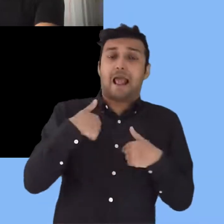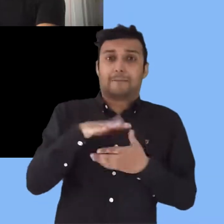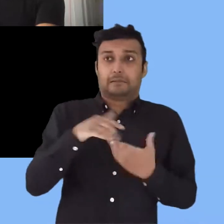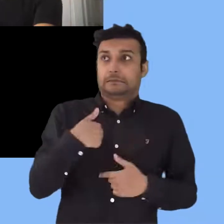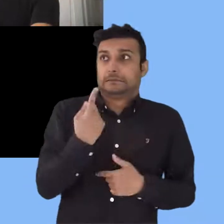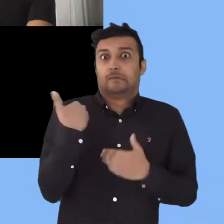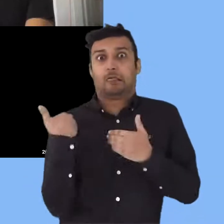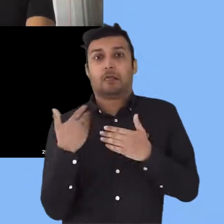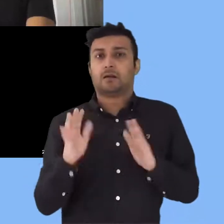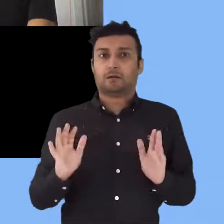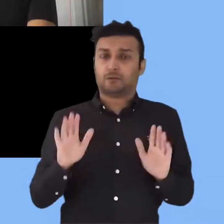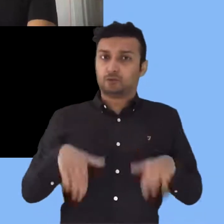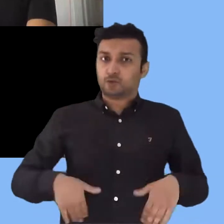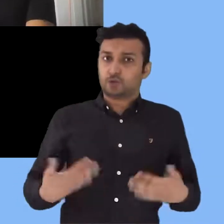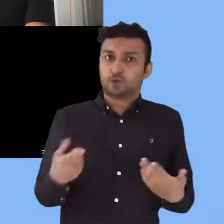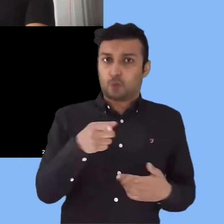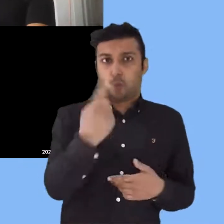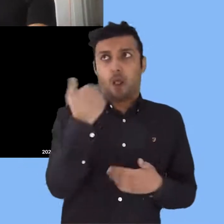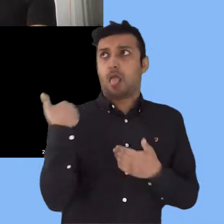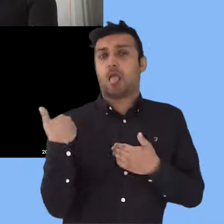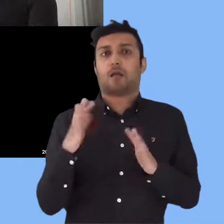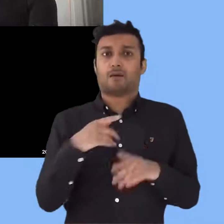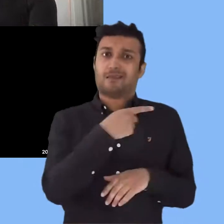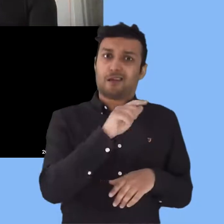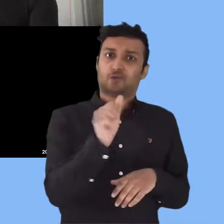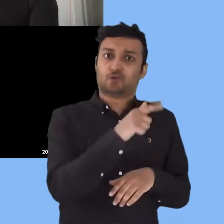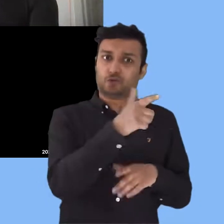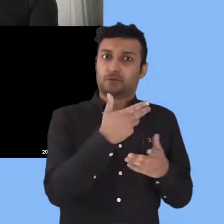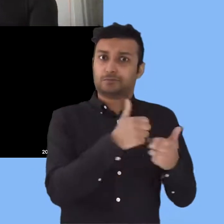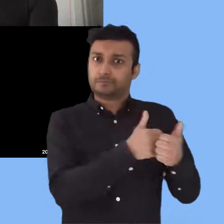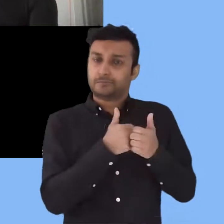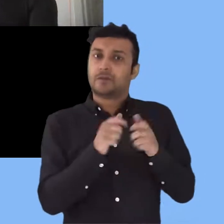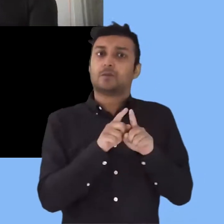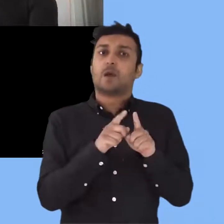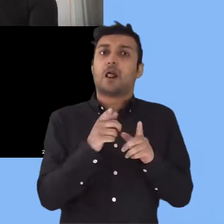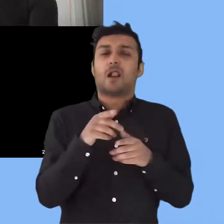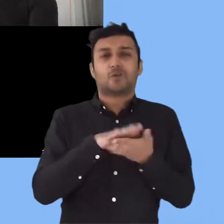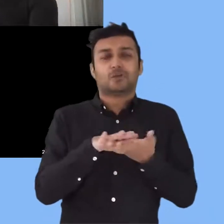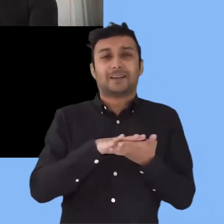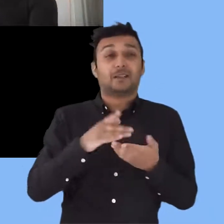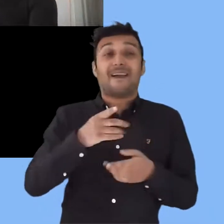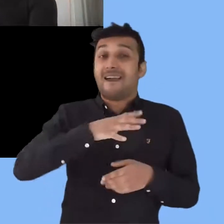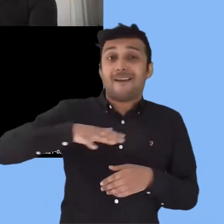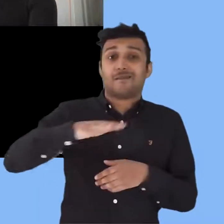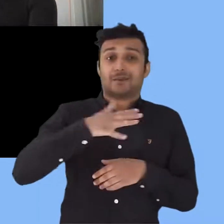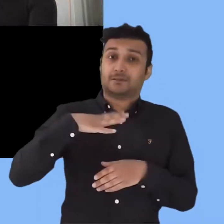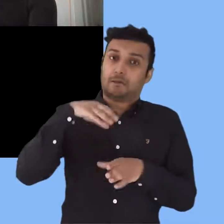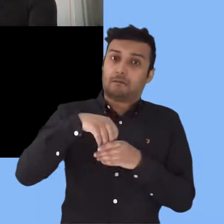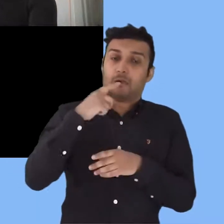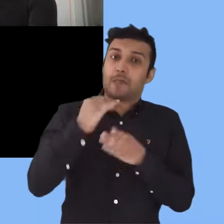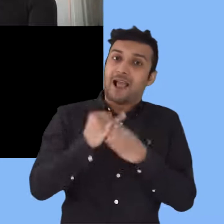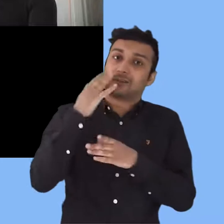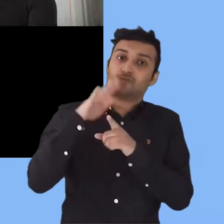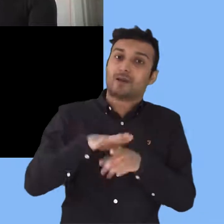onus shouldn't always be on you. And again, this goes back to the all setting approach, that we all need to be playing a role in an anti-racist approach.